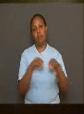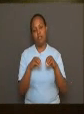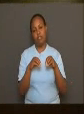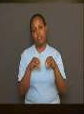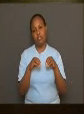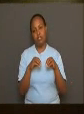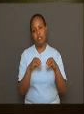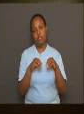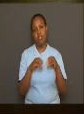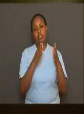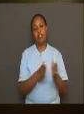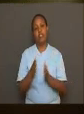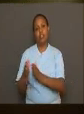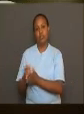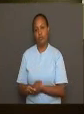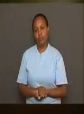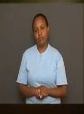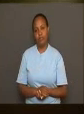Students, let's get ready.